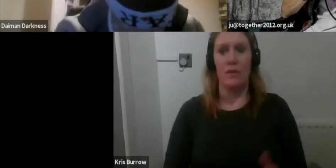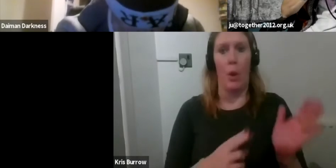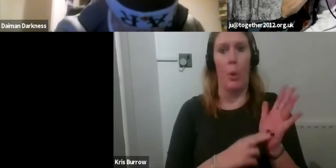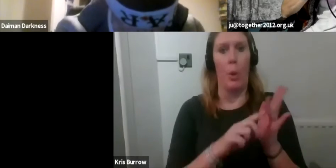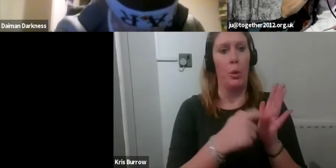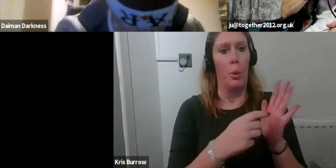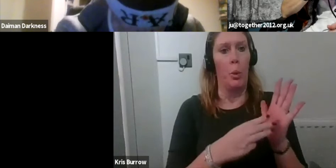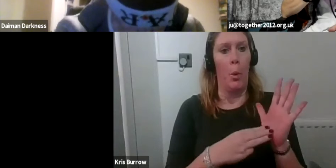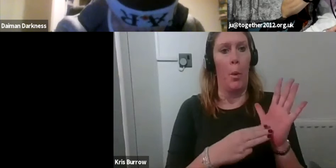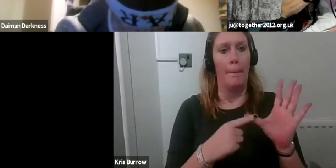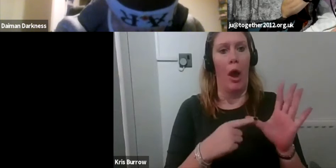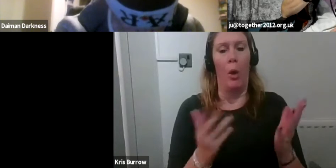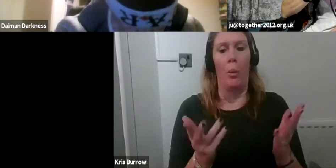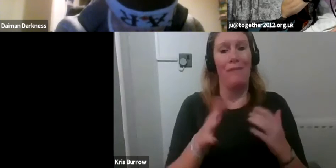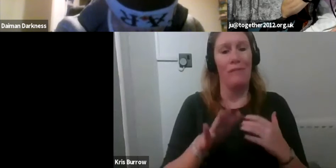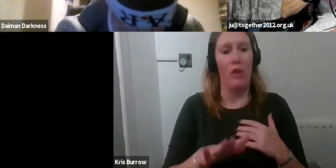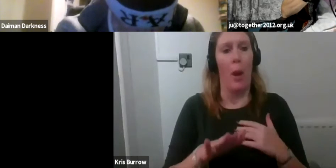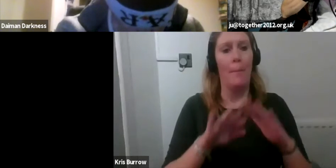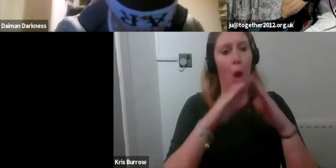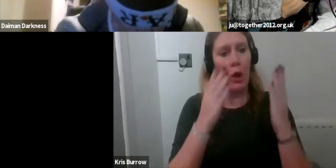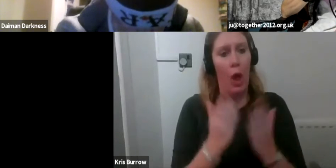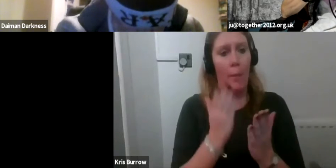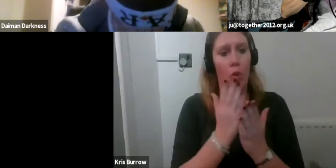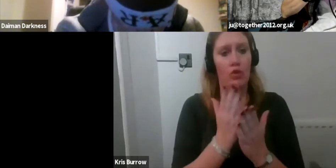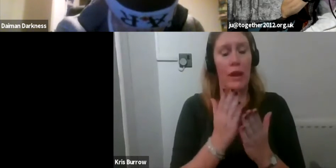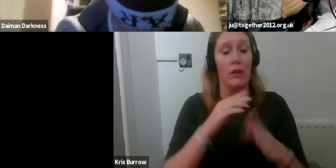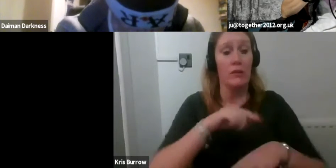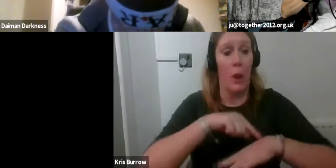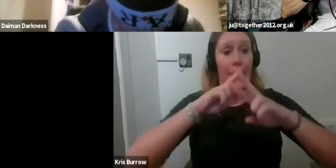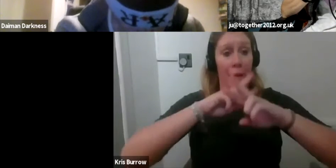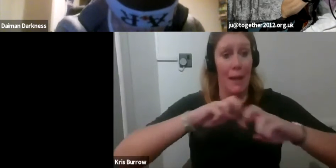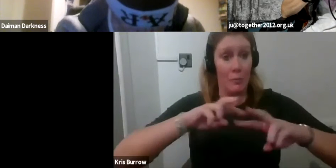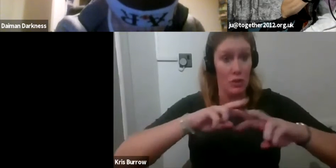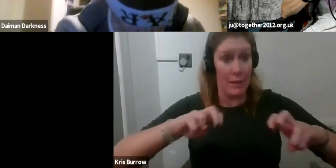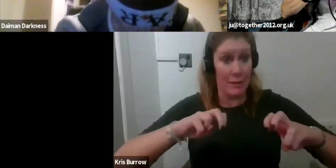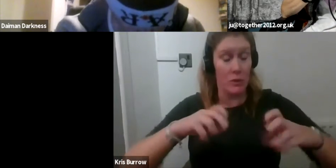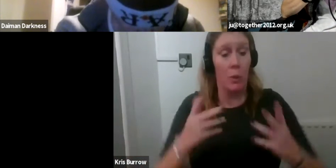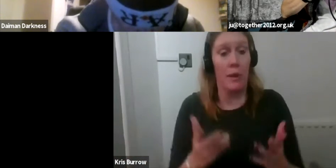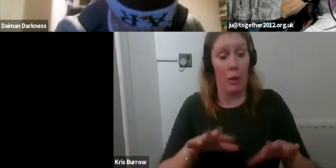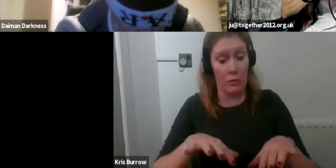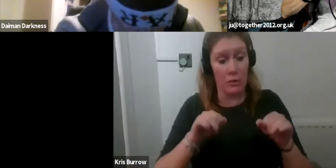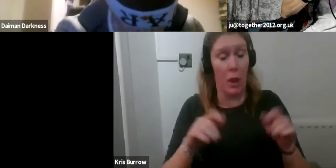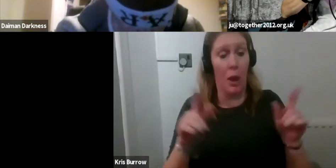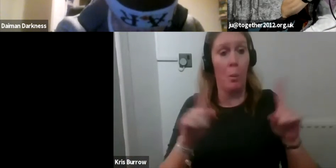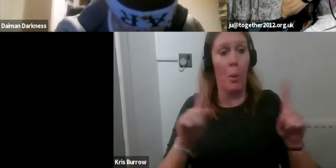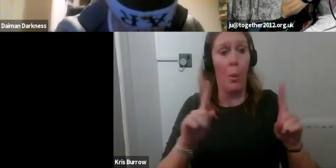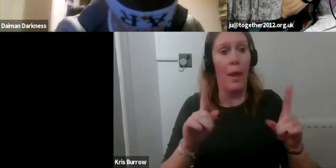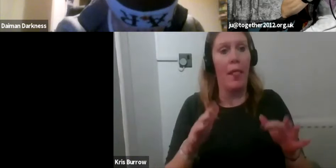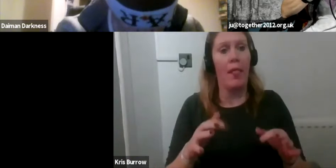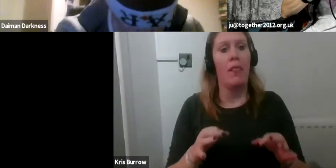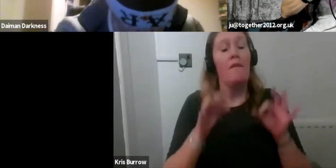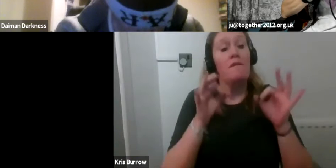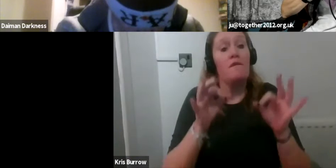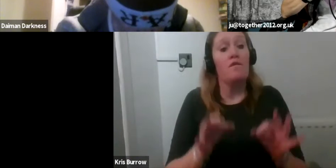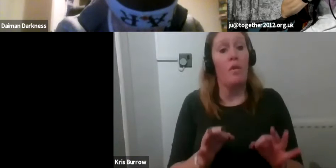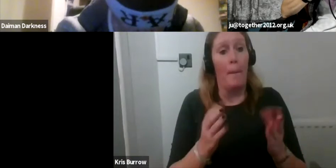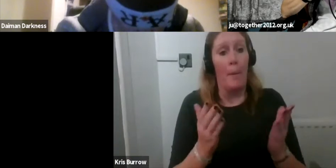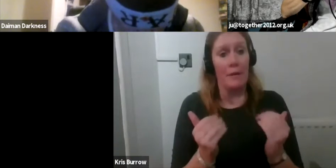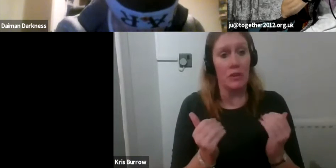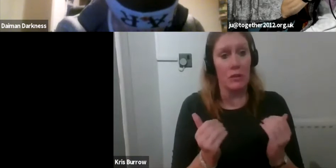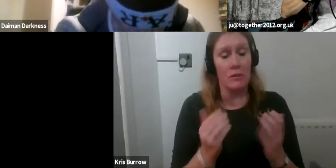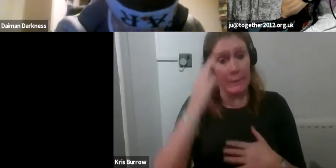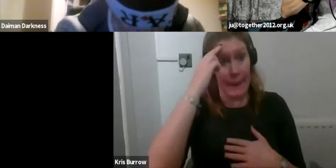well. So I will start with some formal welcome and introduction. I'm Ju Gosling,